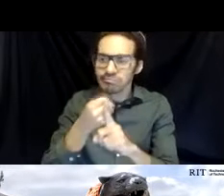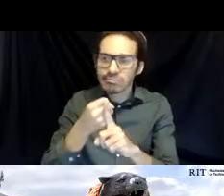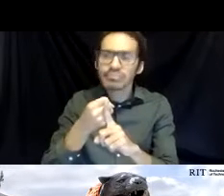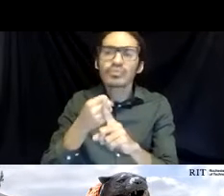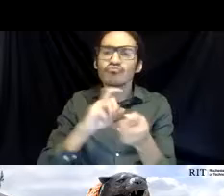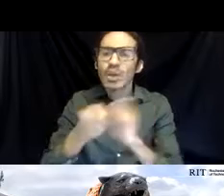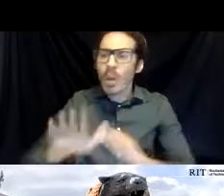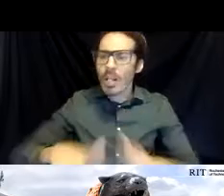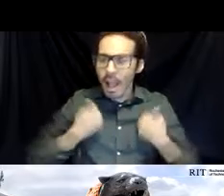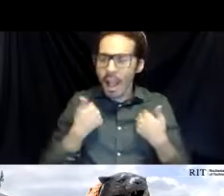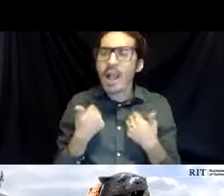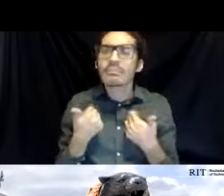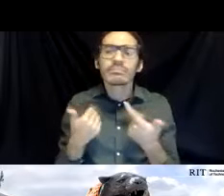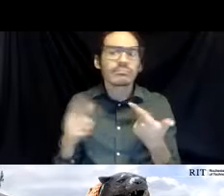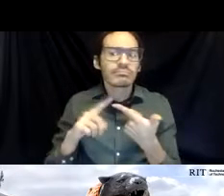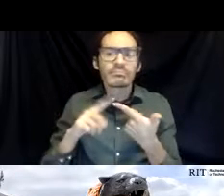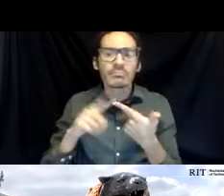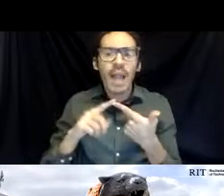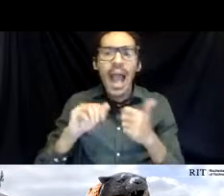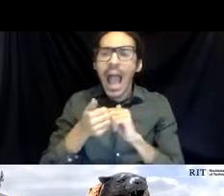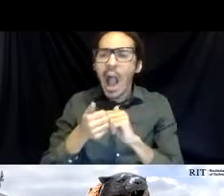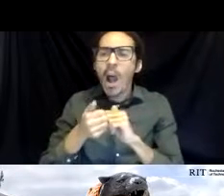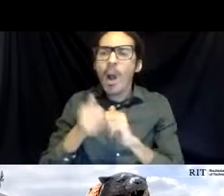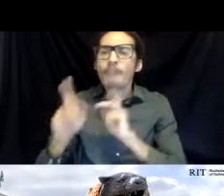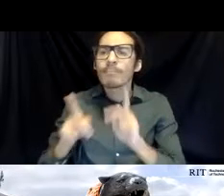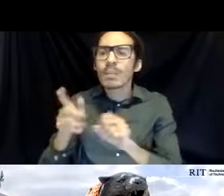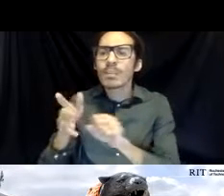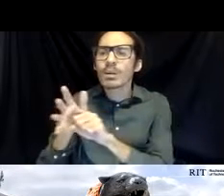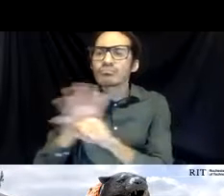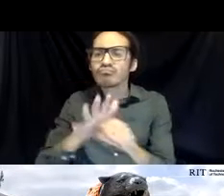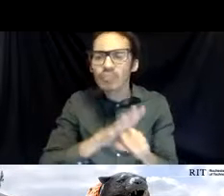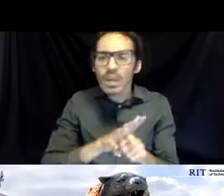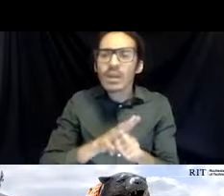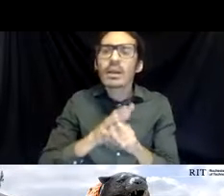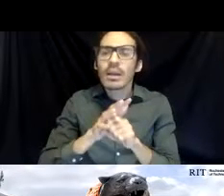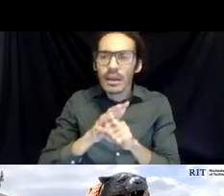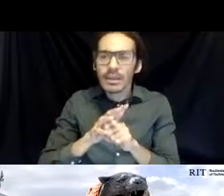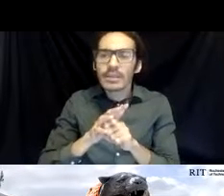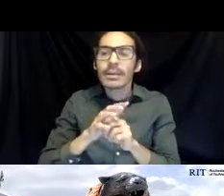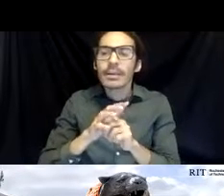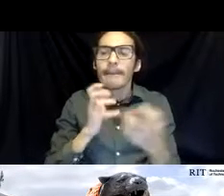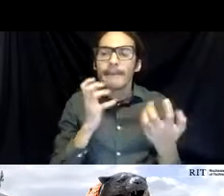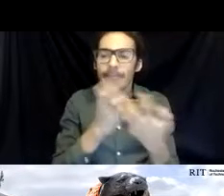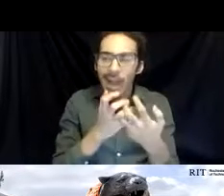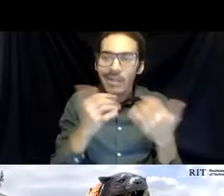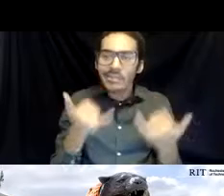How have people in your regions adjusted to wearing masks, keeping distance, etc.?